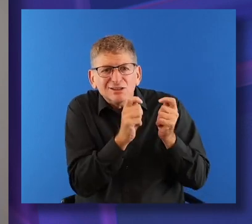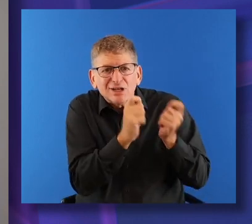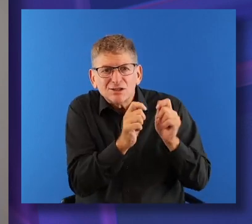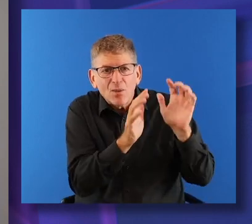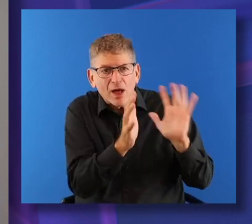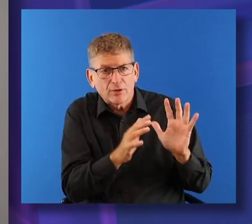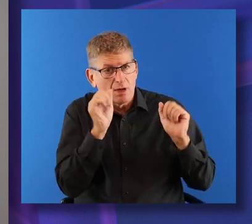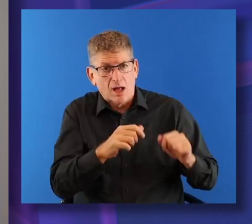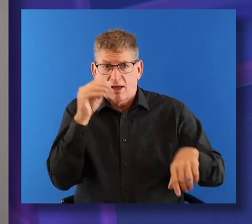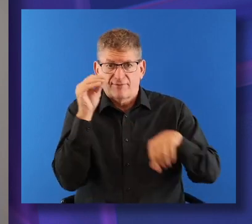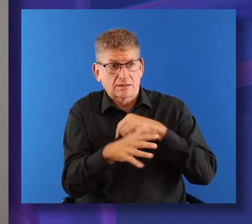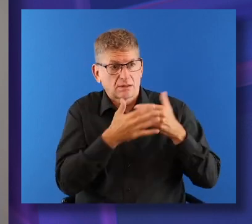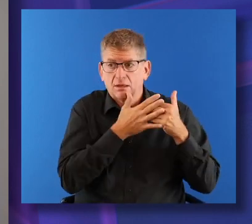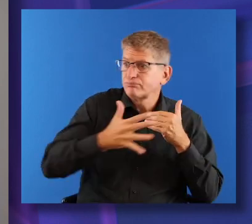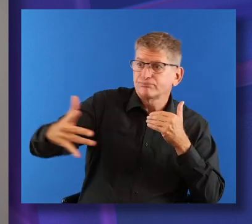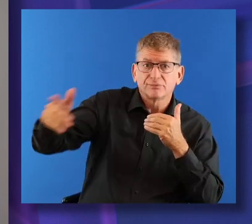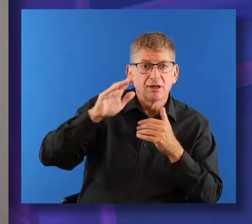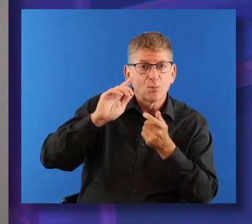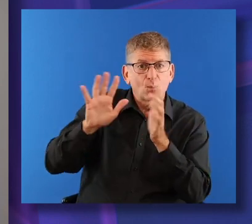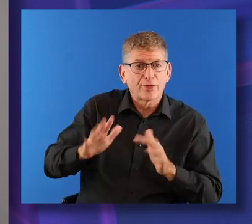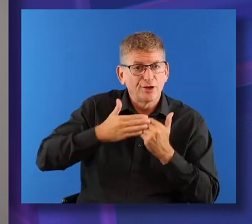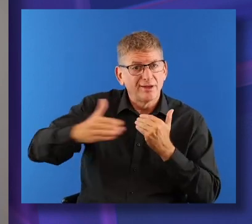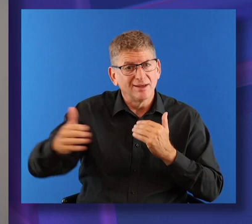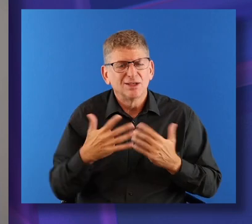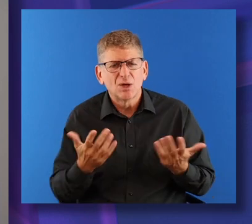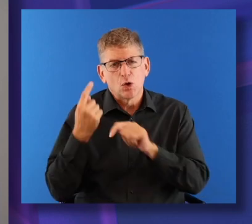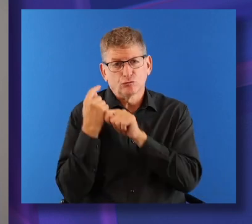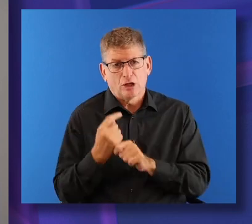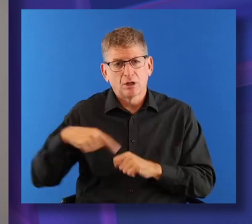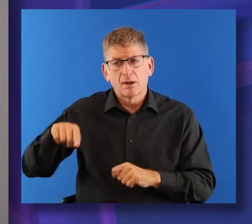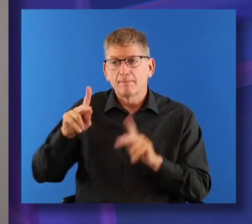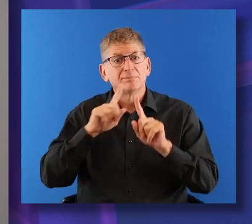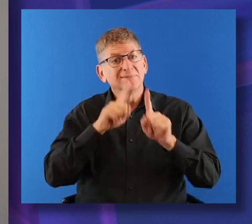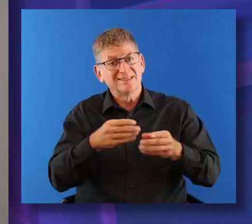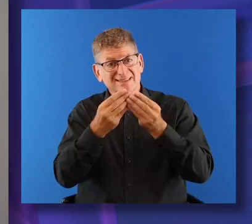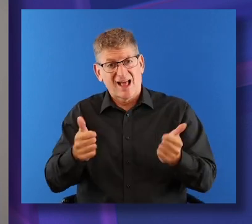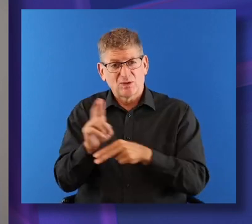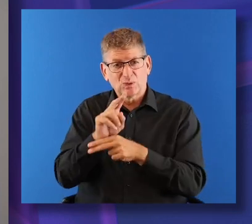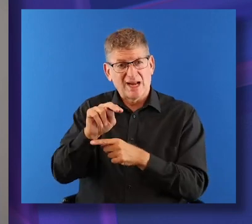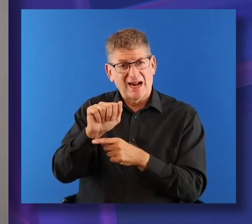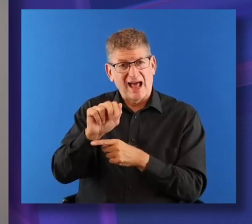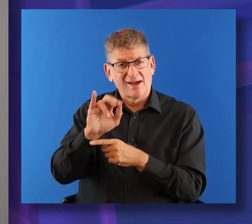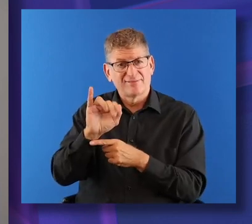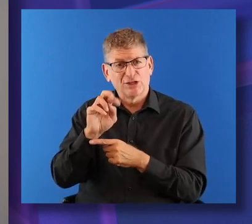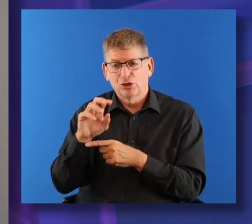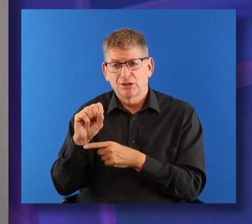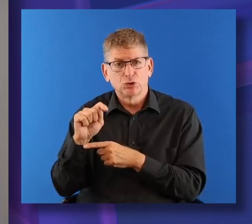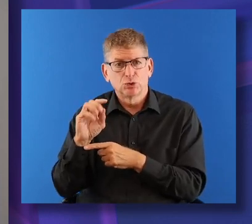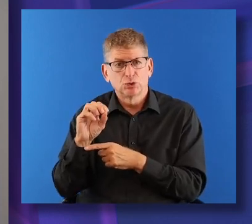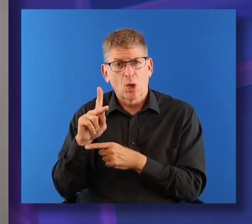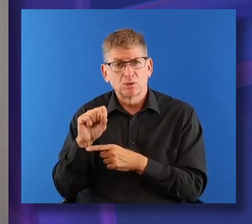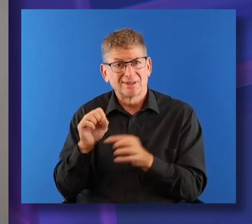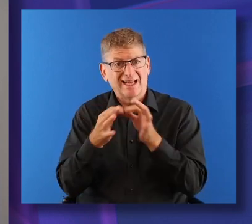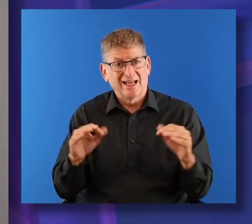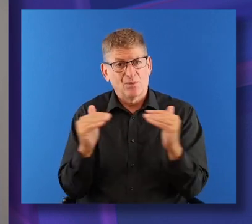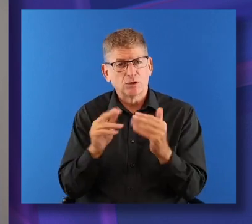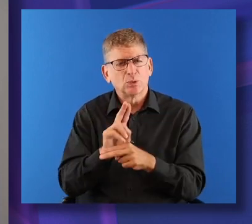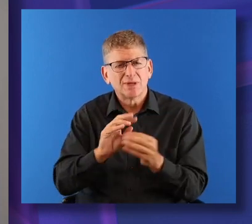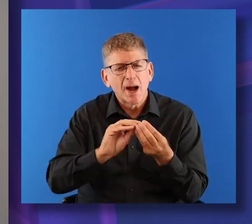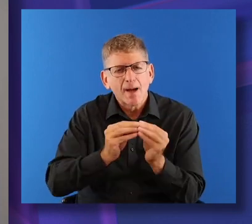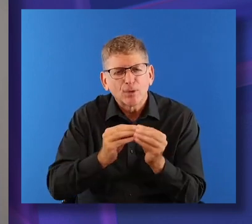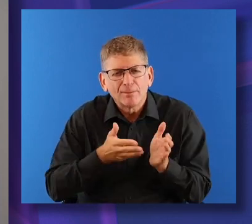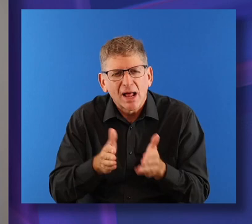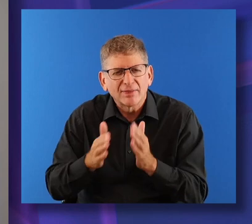Traditionally, people have solved the Navier-Stokes equation using numerical methods developed by mathematicians. But that